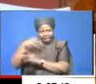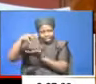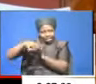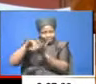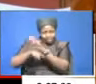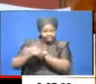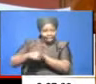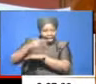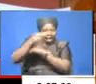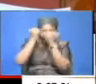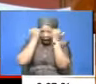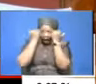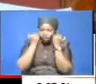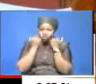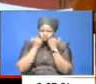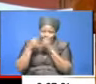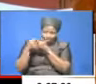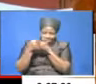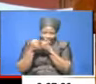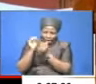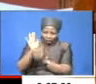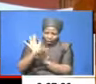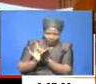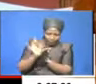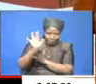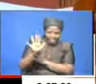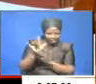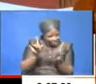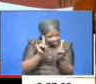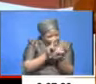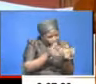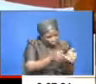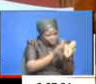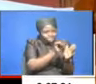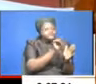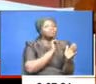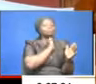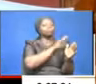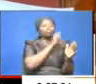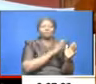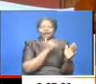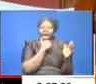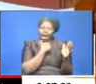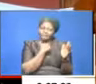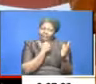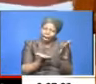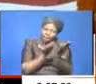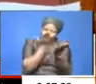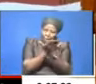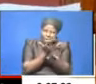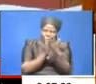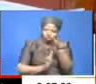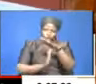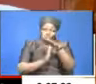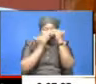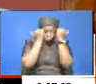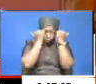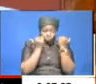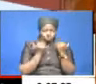his impeachment, the same way the complainant has an appeal before the Supreme Court challenging